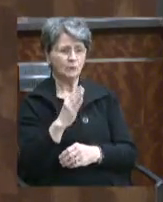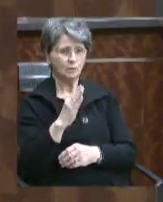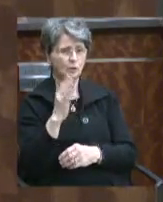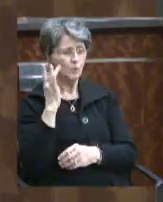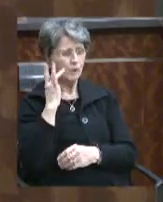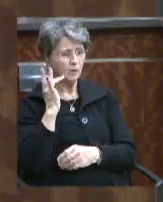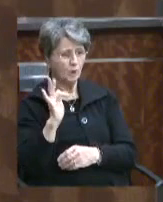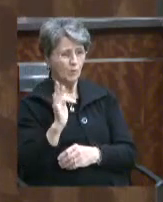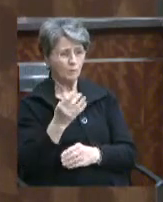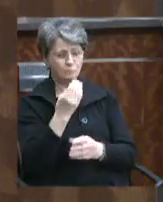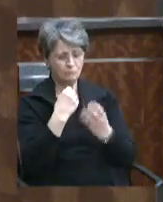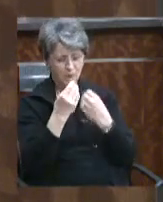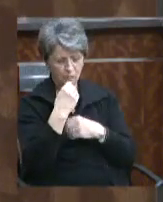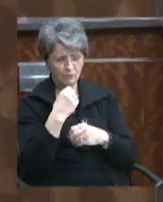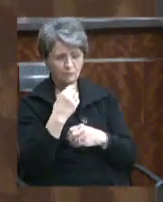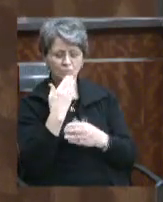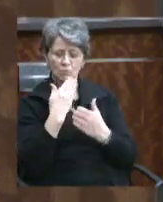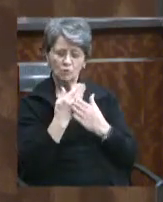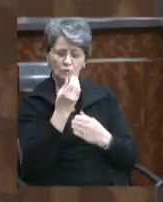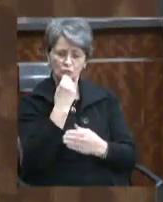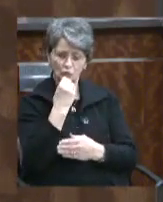was good, and there was a lot of people there.